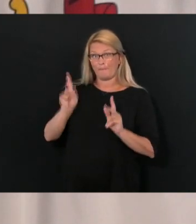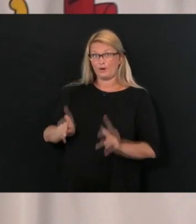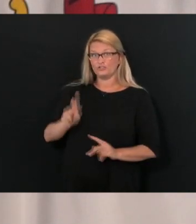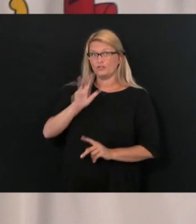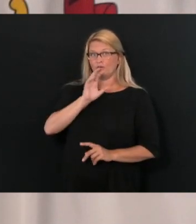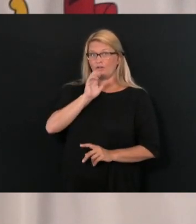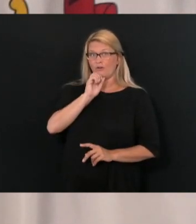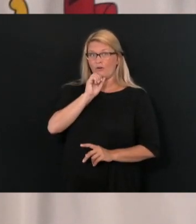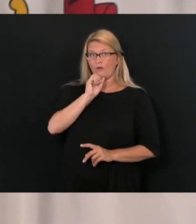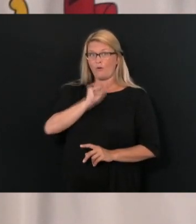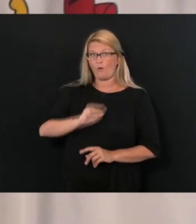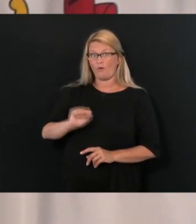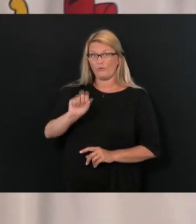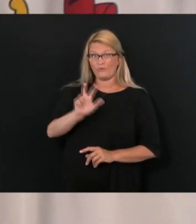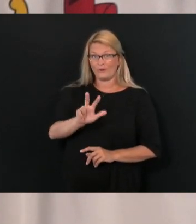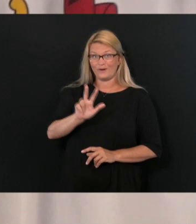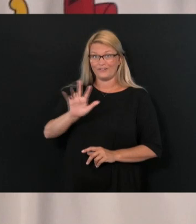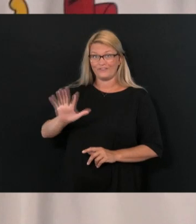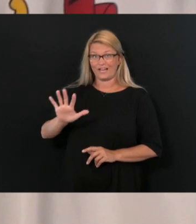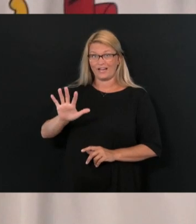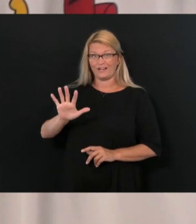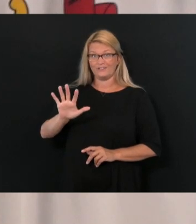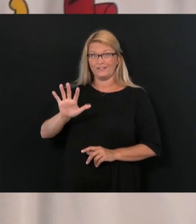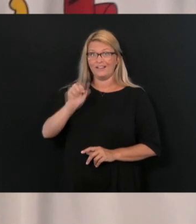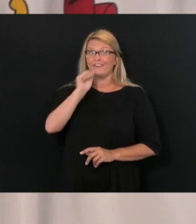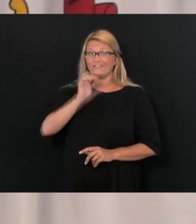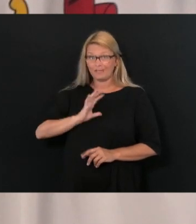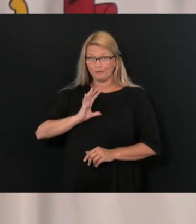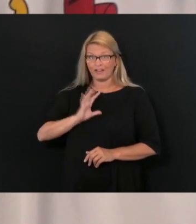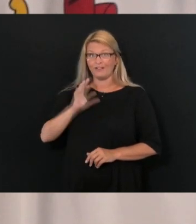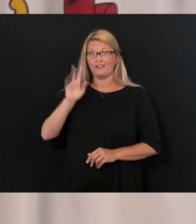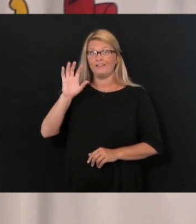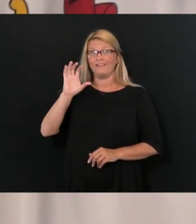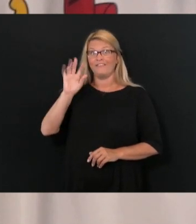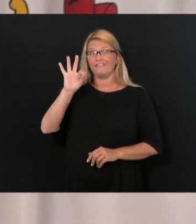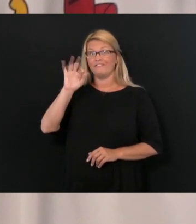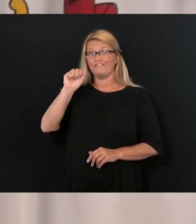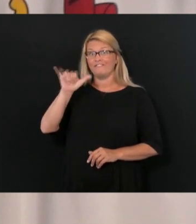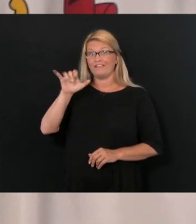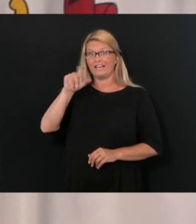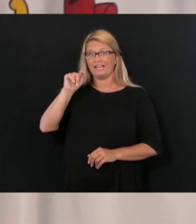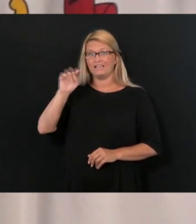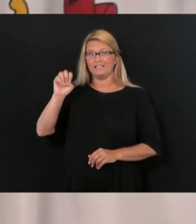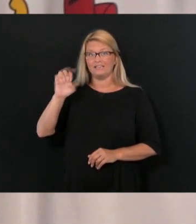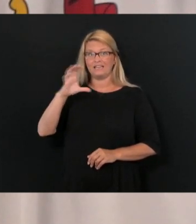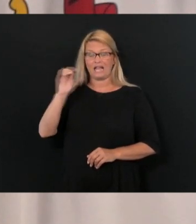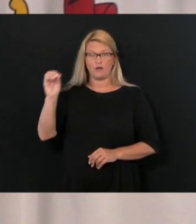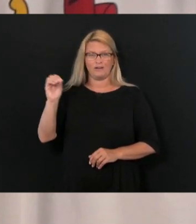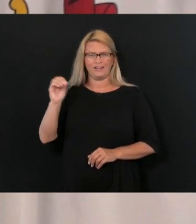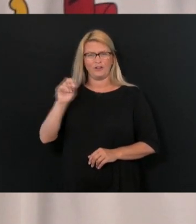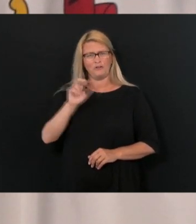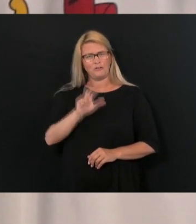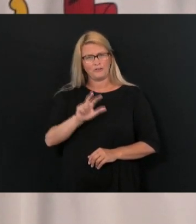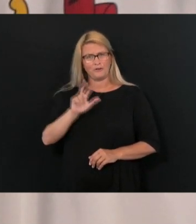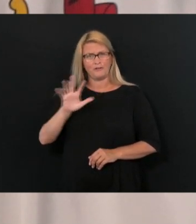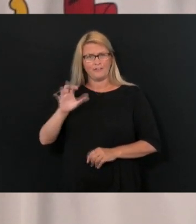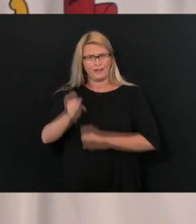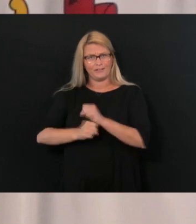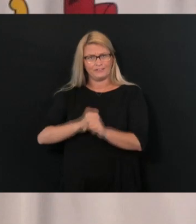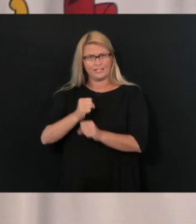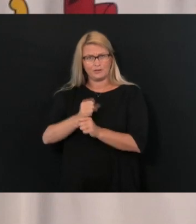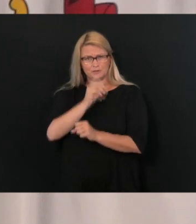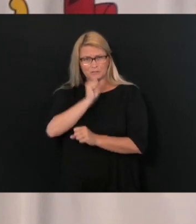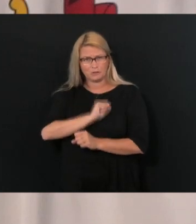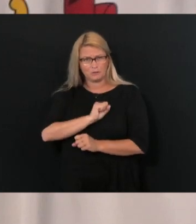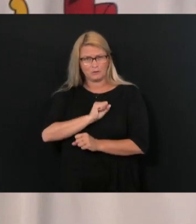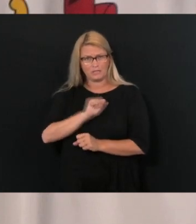35-year-old female from Fayette County. You know, just think about that life, all the life